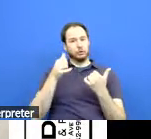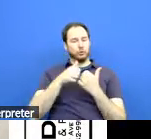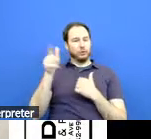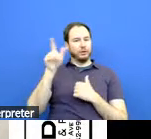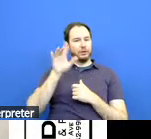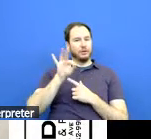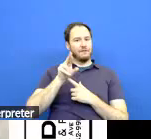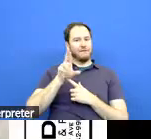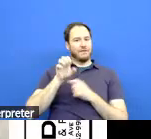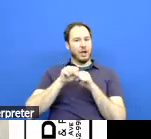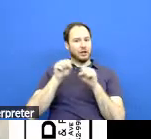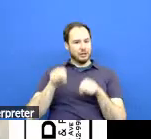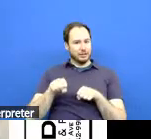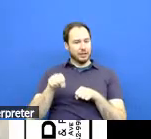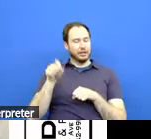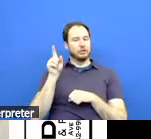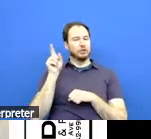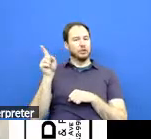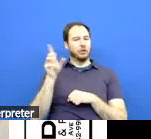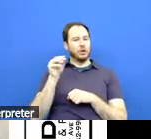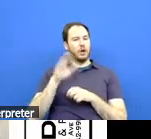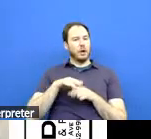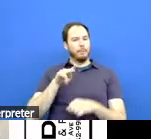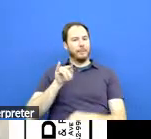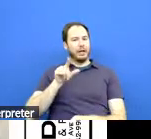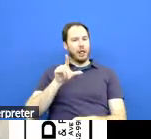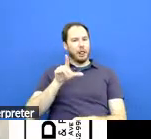station and the Pinnacle